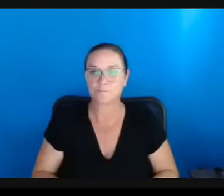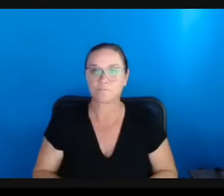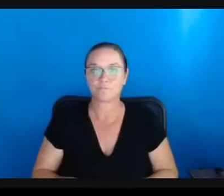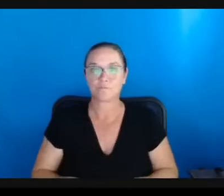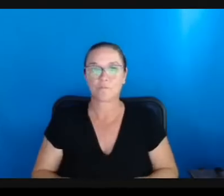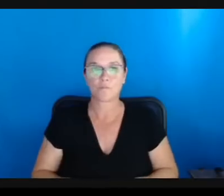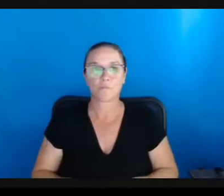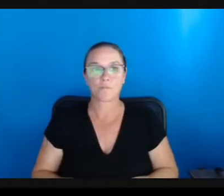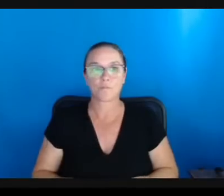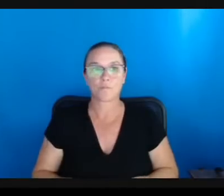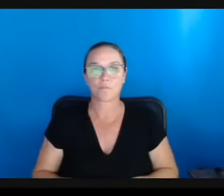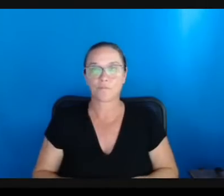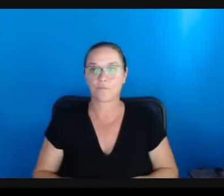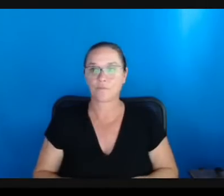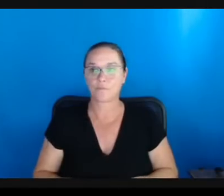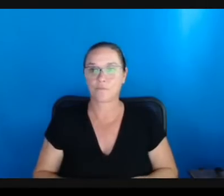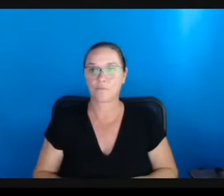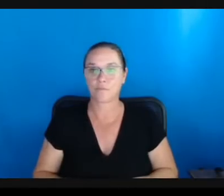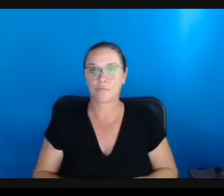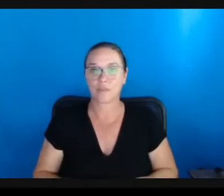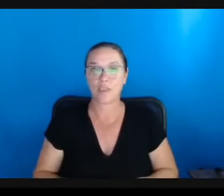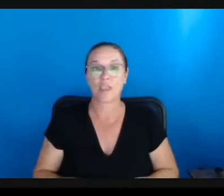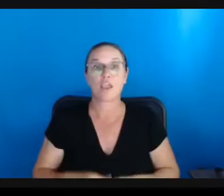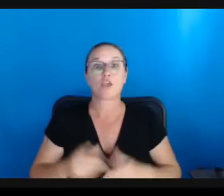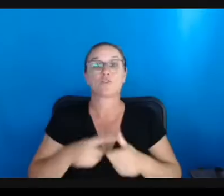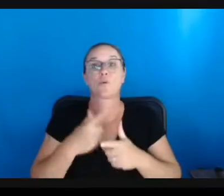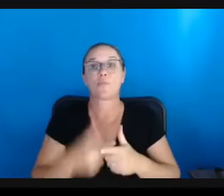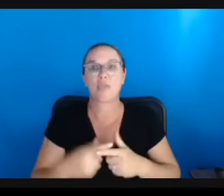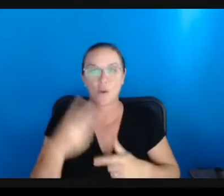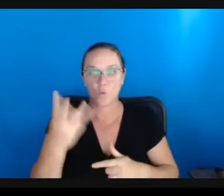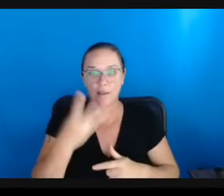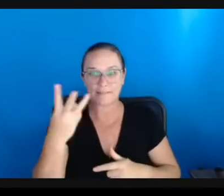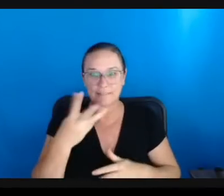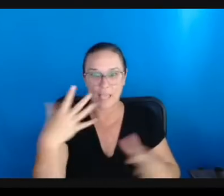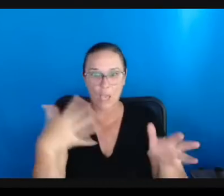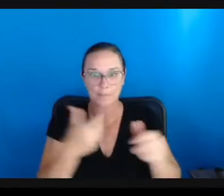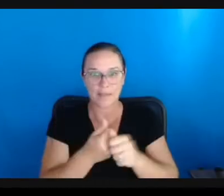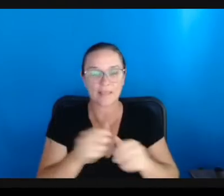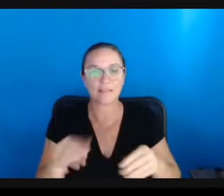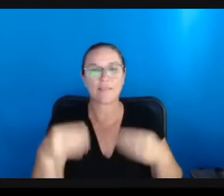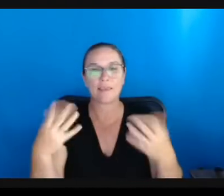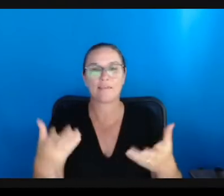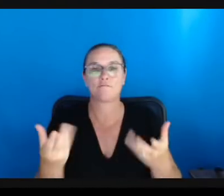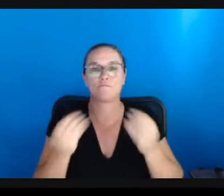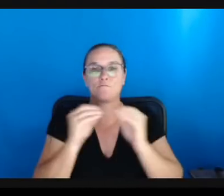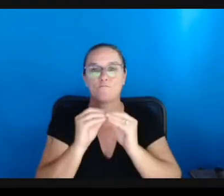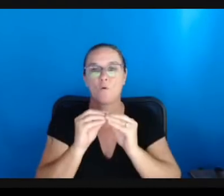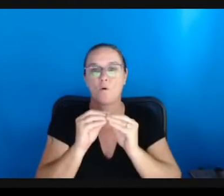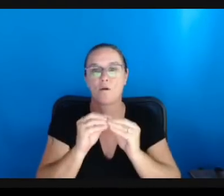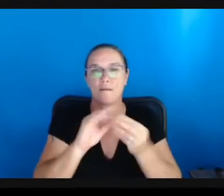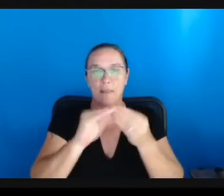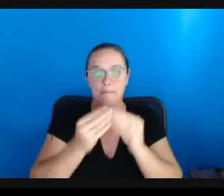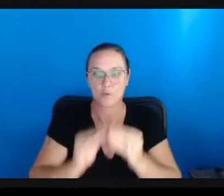So let's move from the Tuesday update to the Wednesday update, where they have a chance to report some more values. So they note that